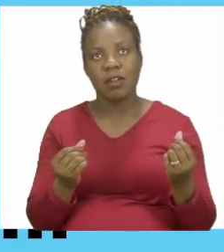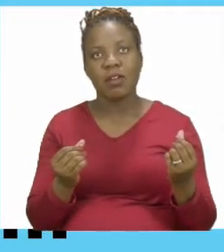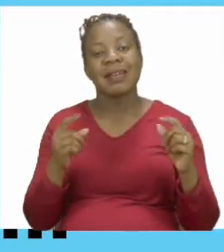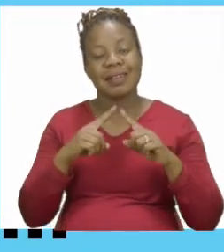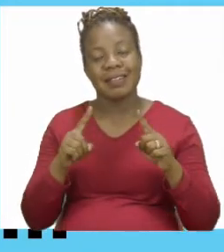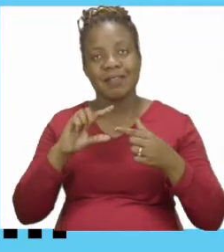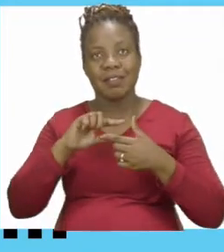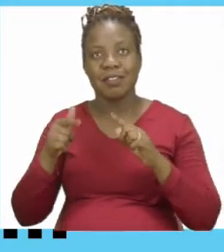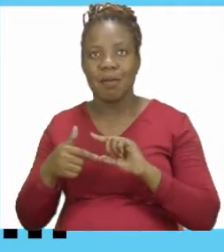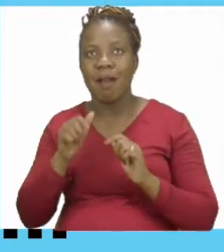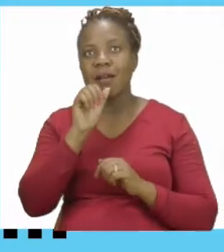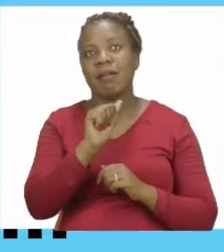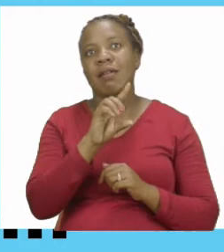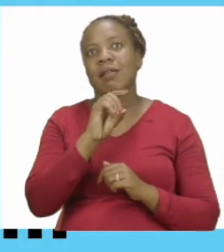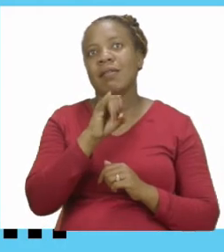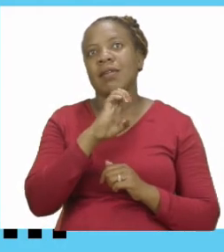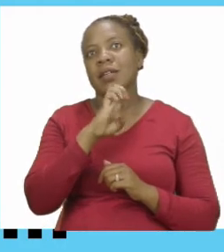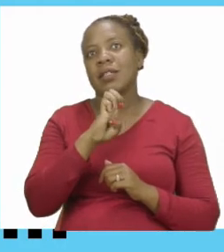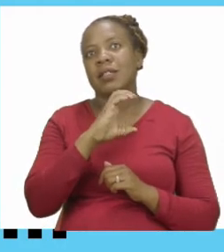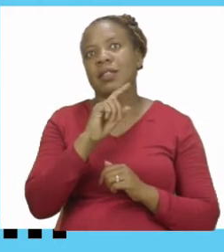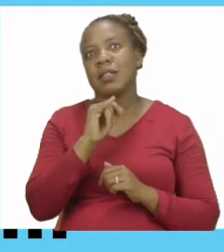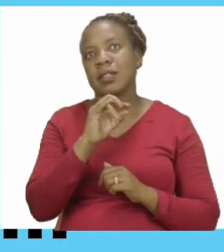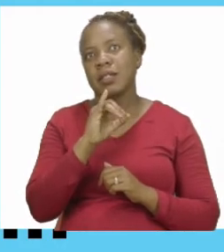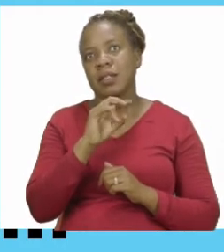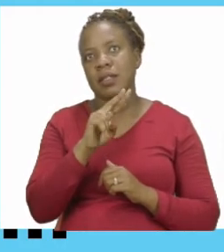geometry, and adjectives.